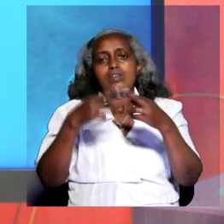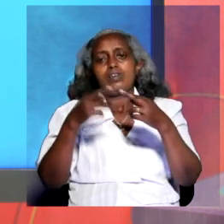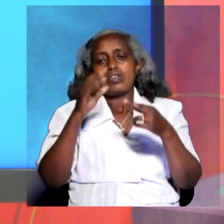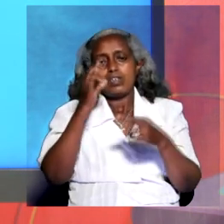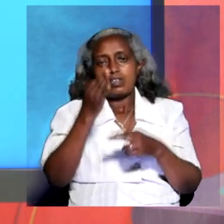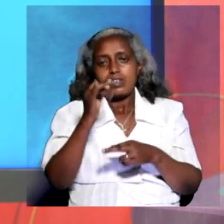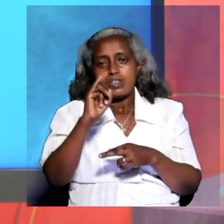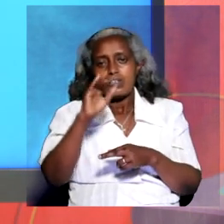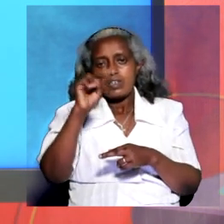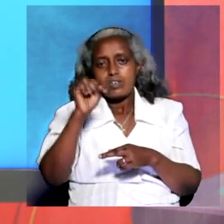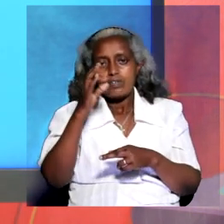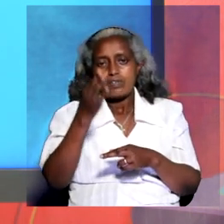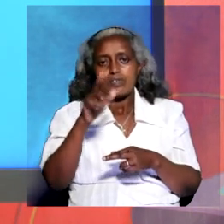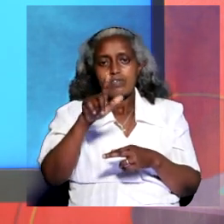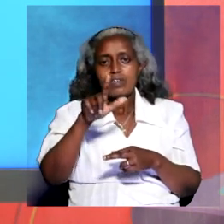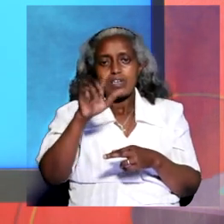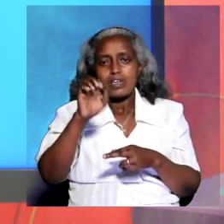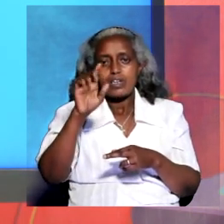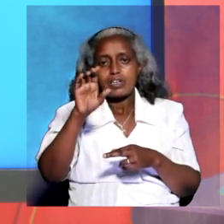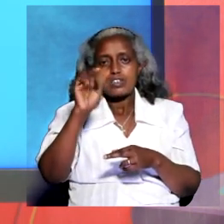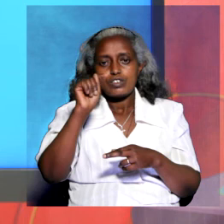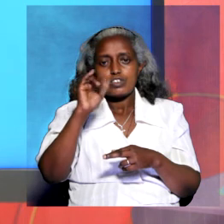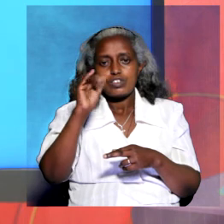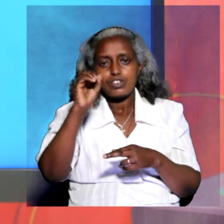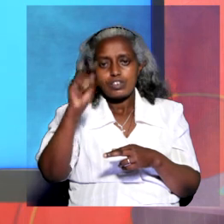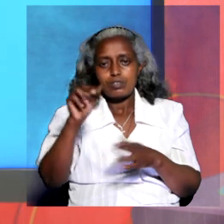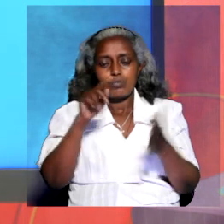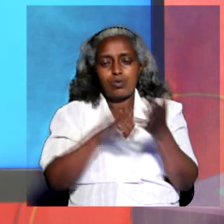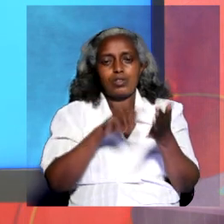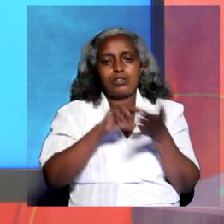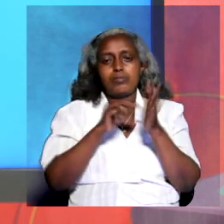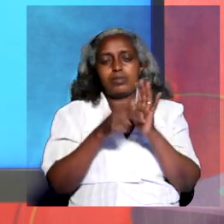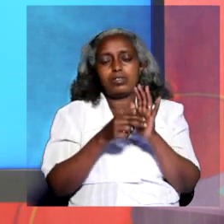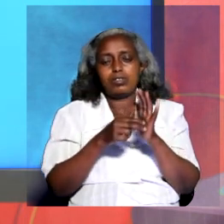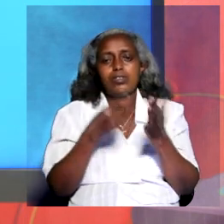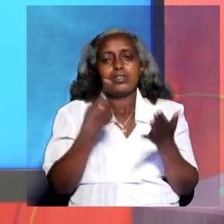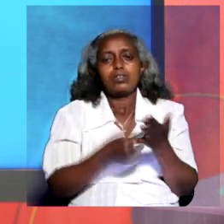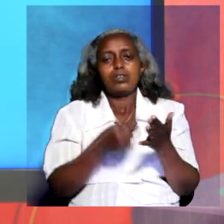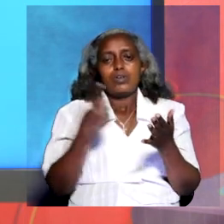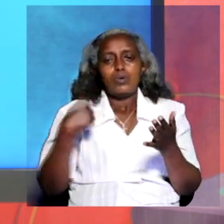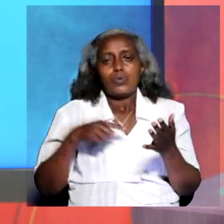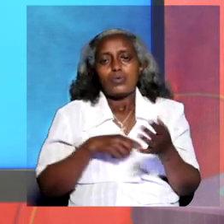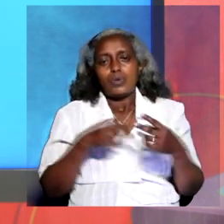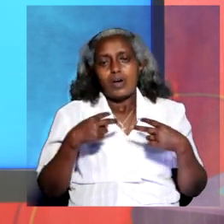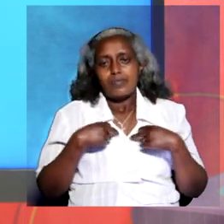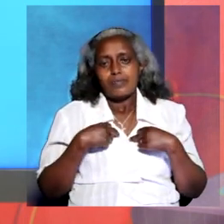means. Look this one. If we have